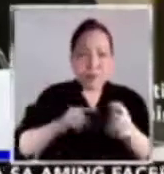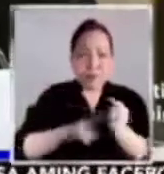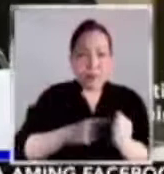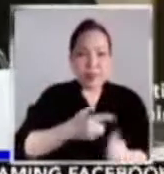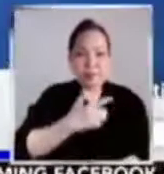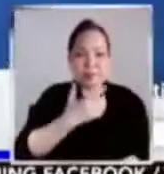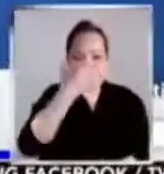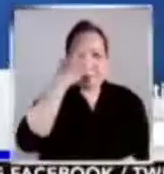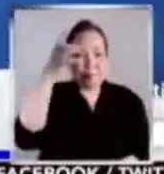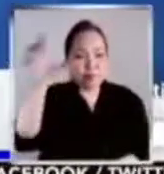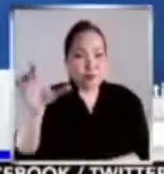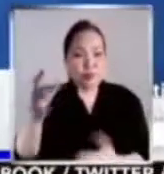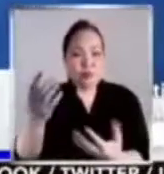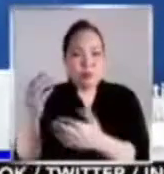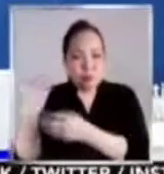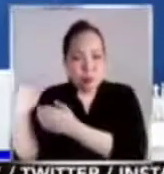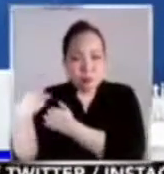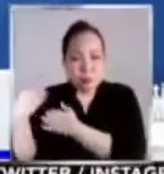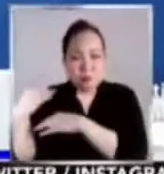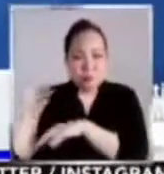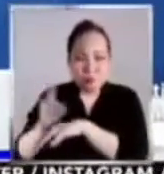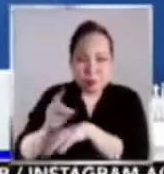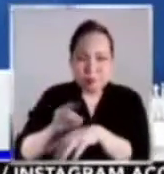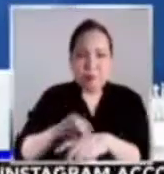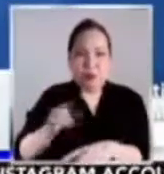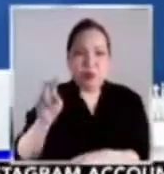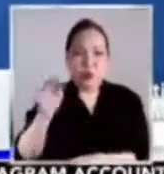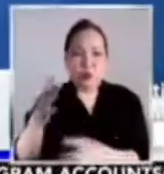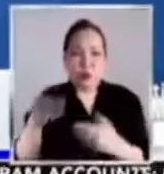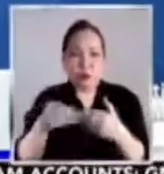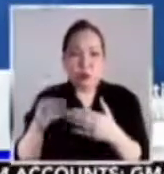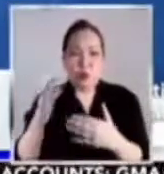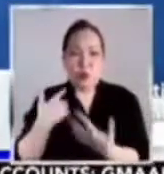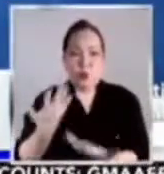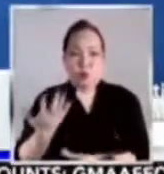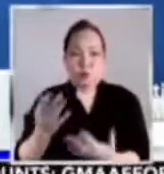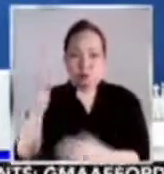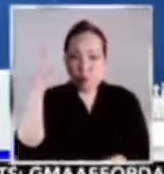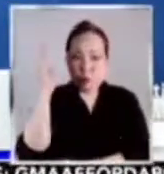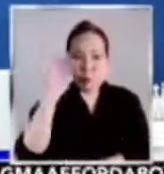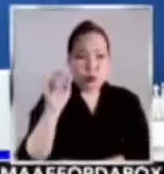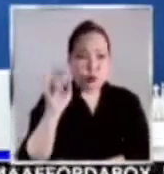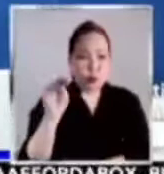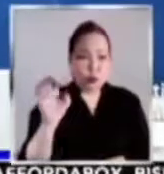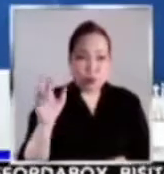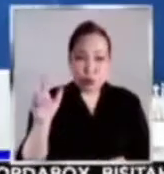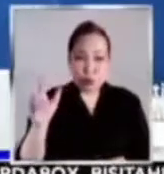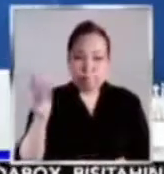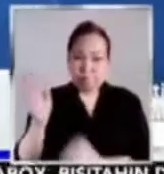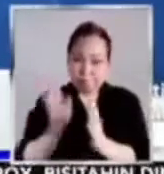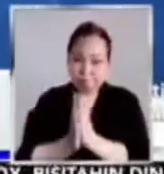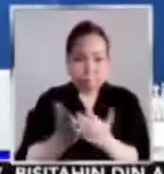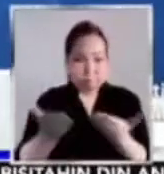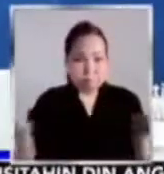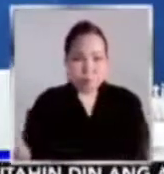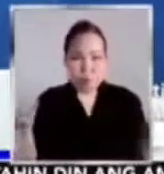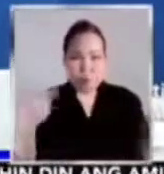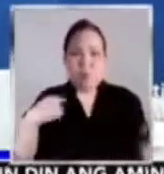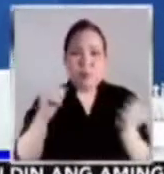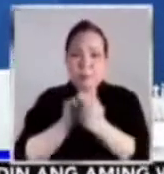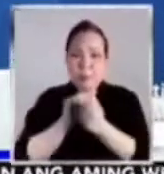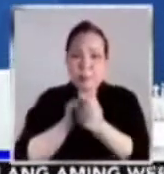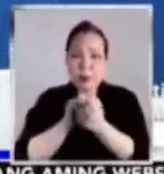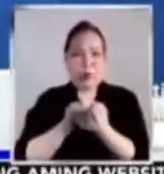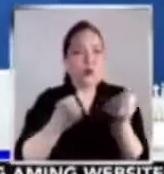of leaders. By noon of June 30, I invite the general public to join me in rallying behind our